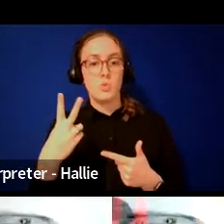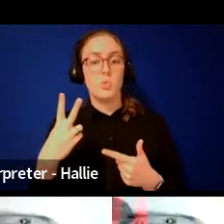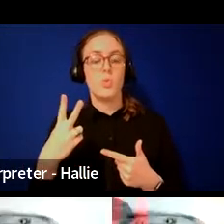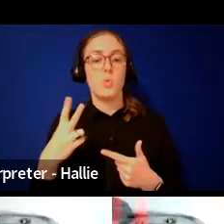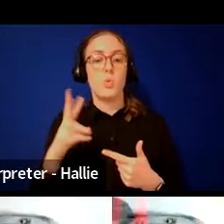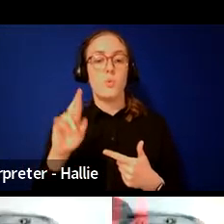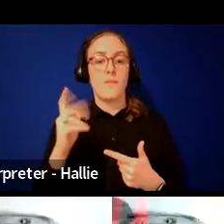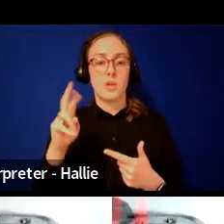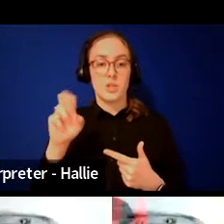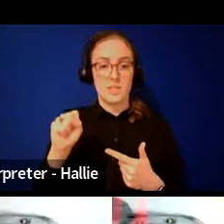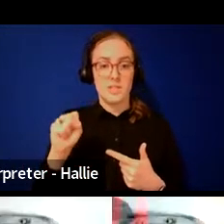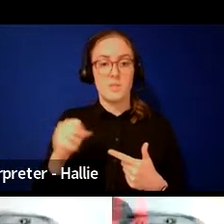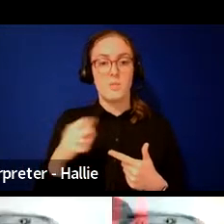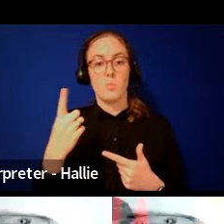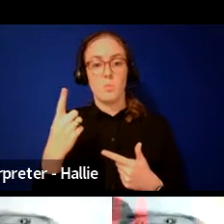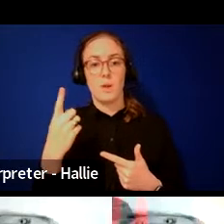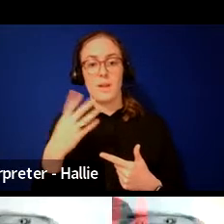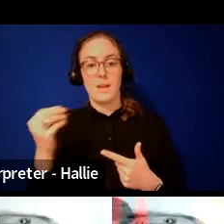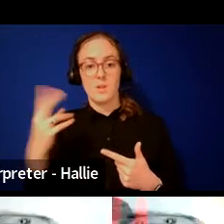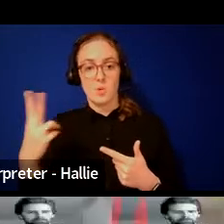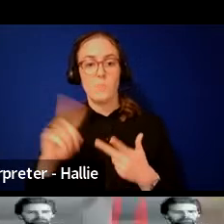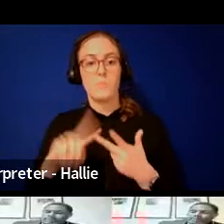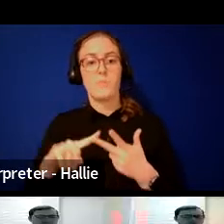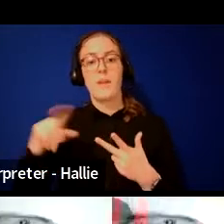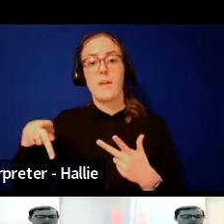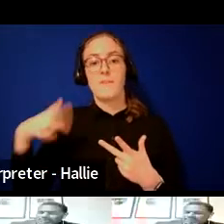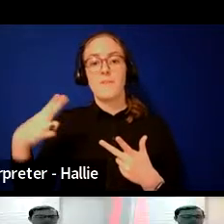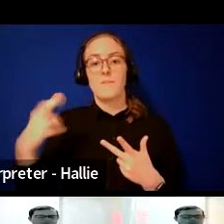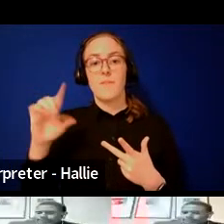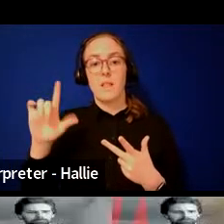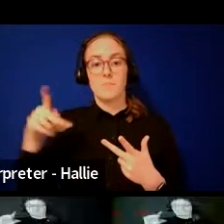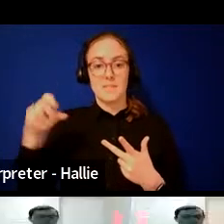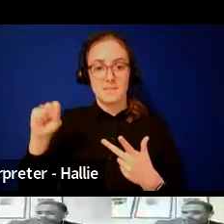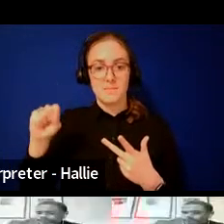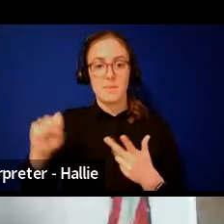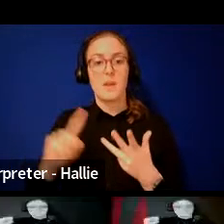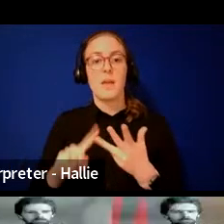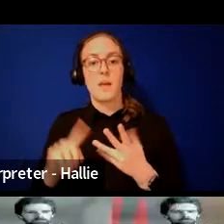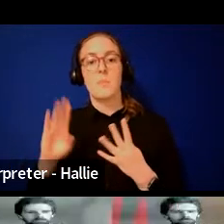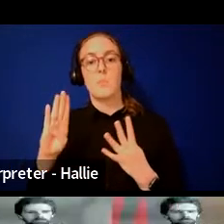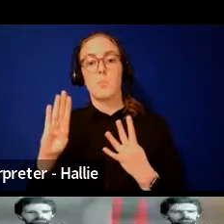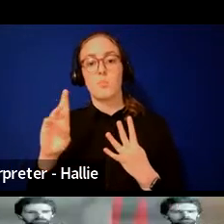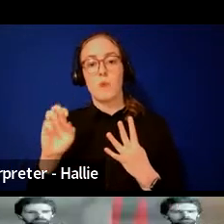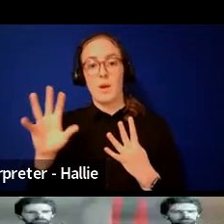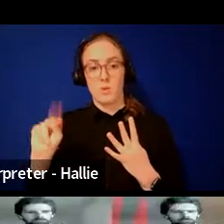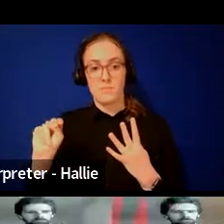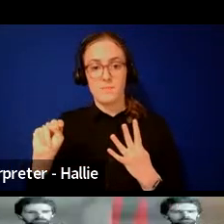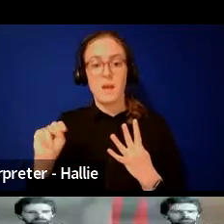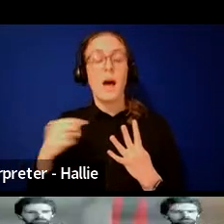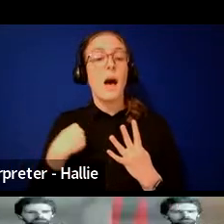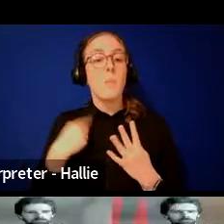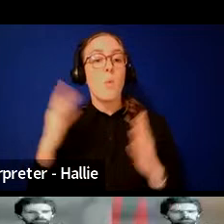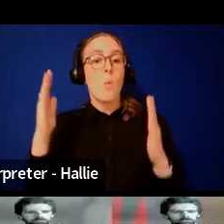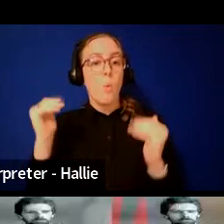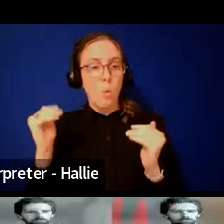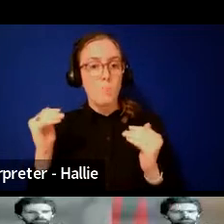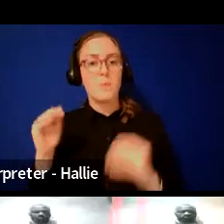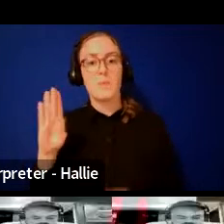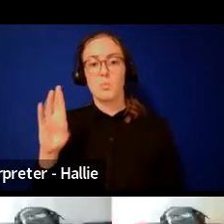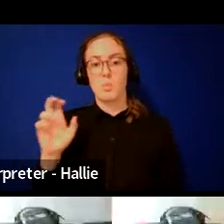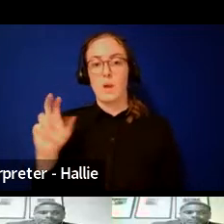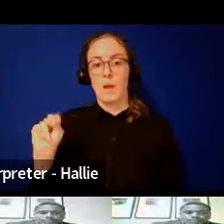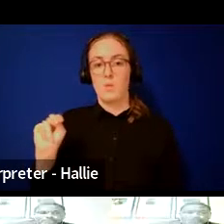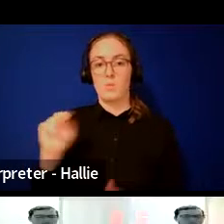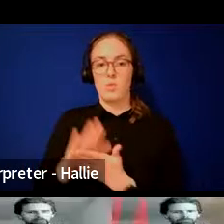and 2, Phelps and Brown. I'm hoping Brown School Academy is